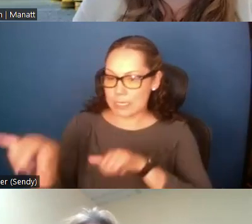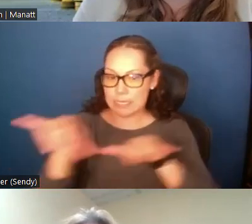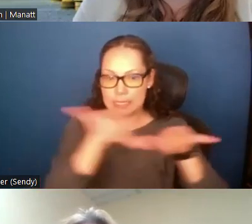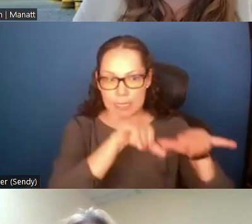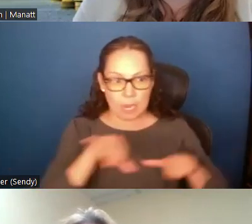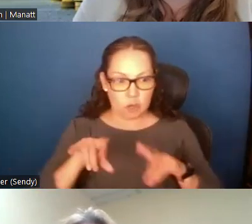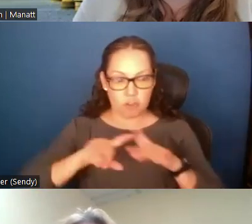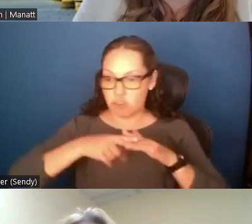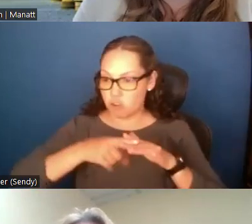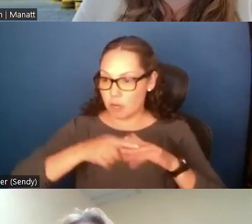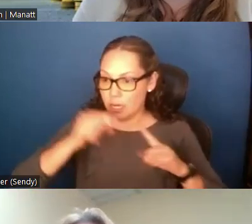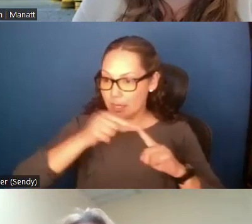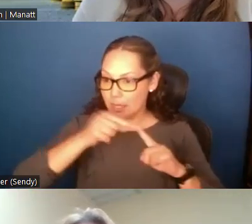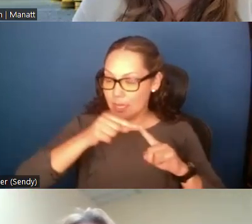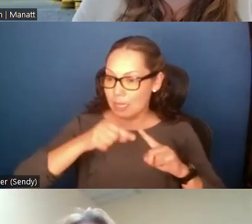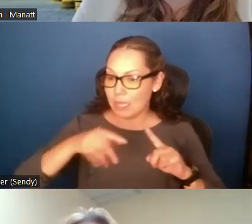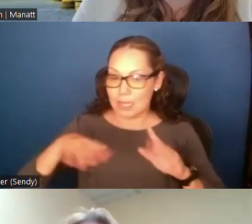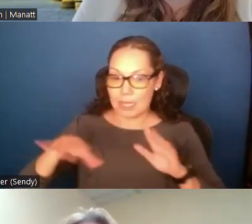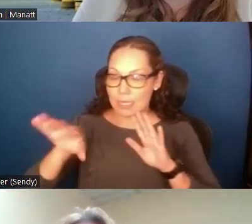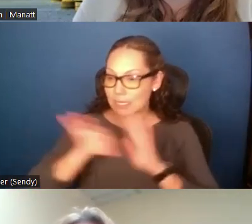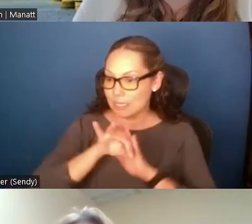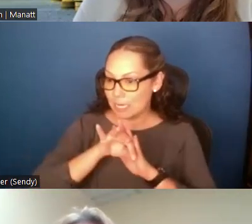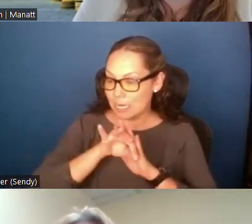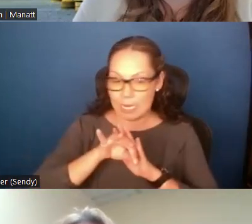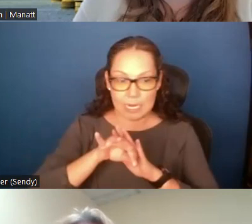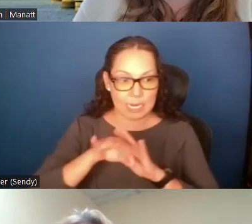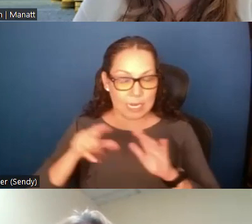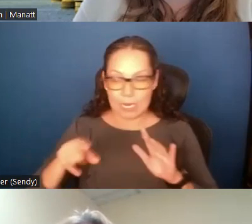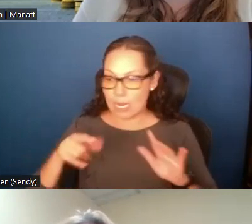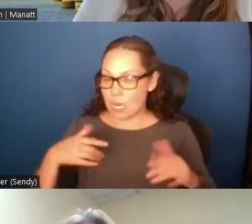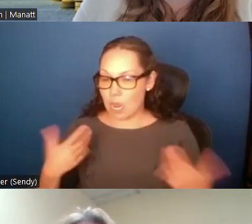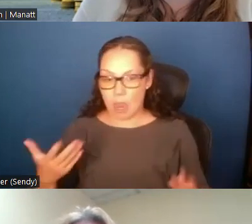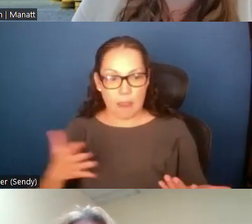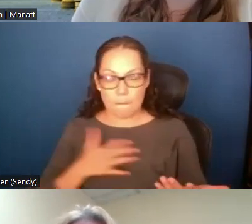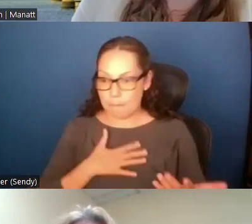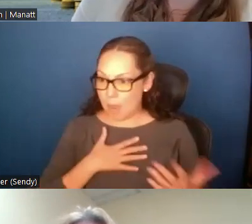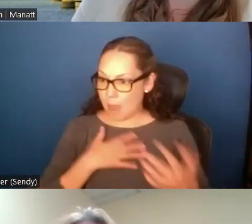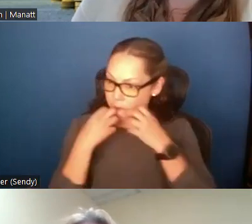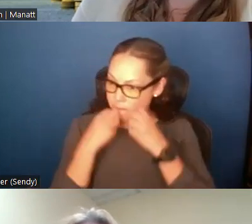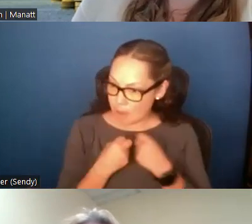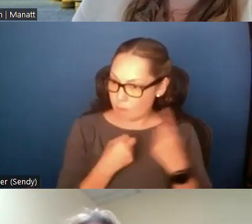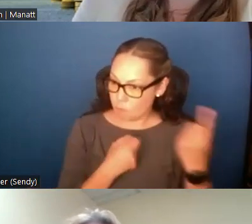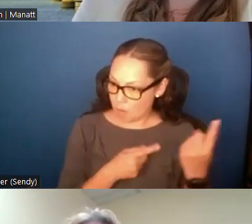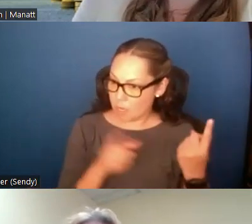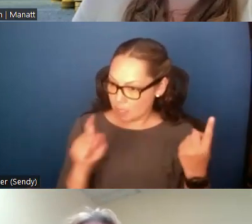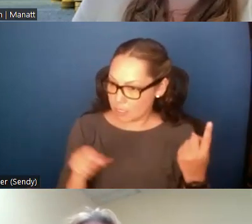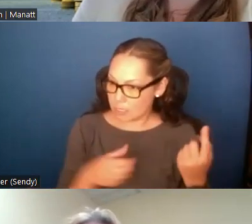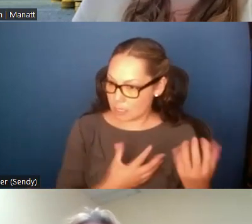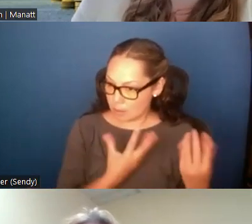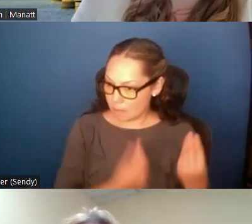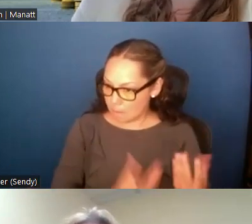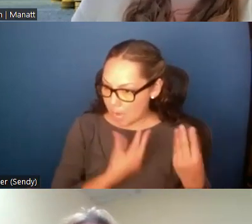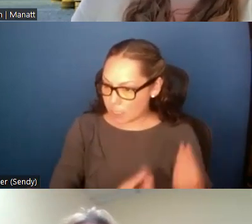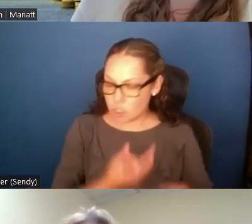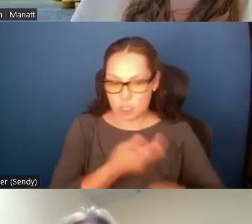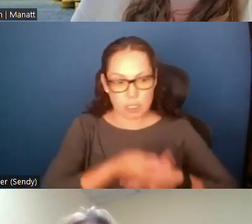resident designated visitor or any visitor sort of said, whoa, my loved one needs compassionate care visit, that held significantly